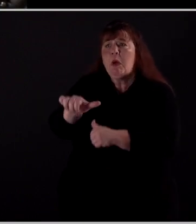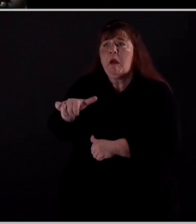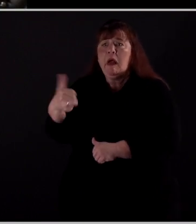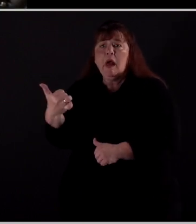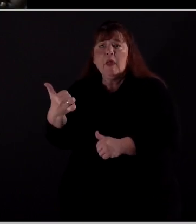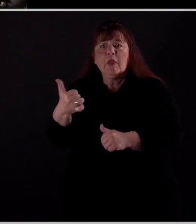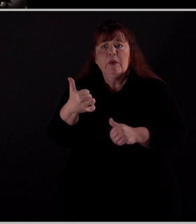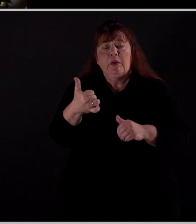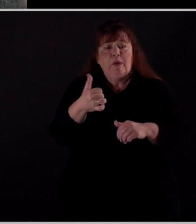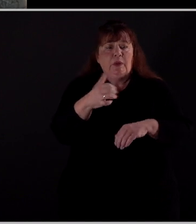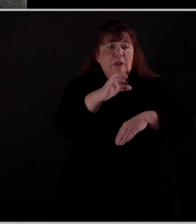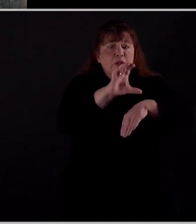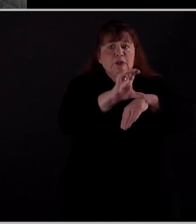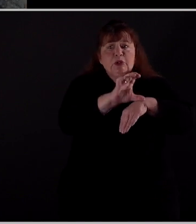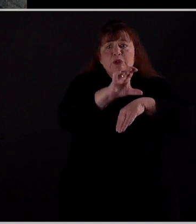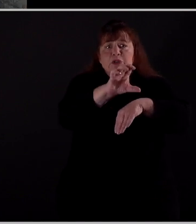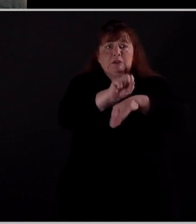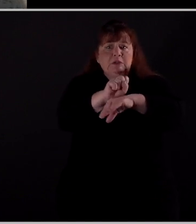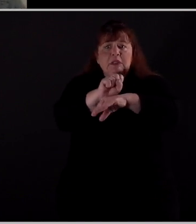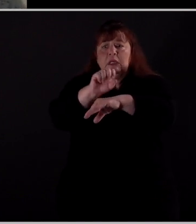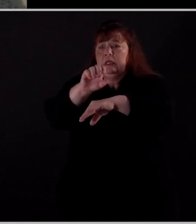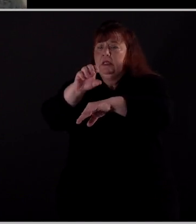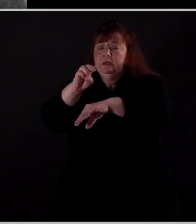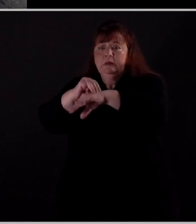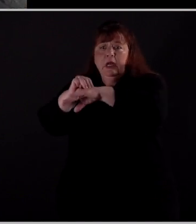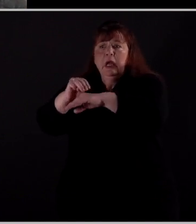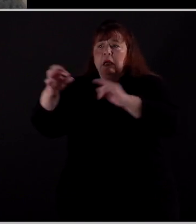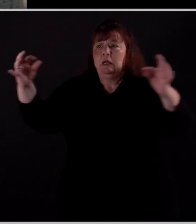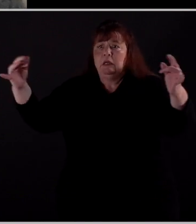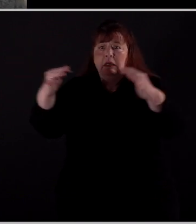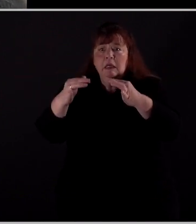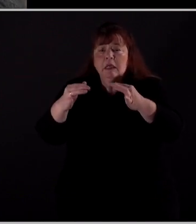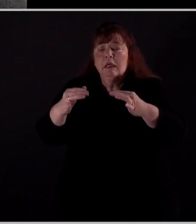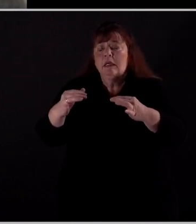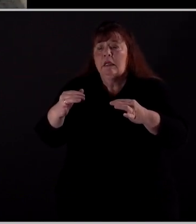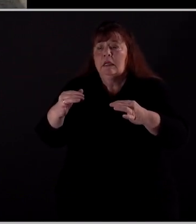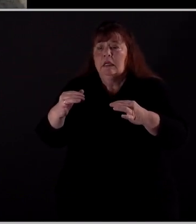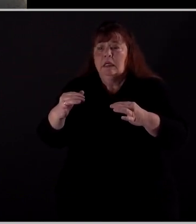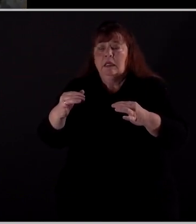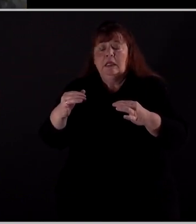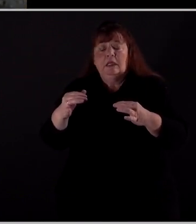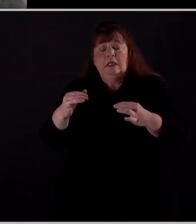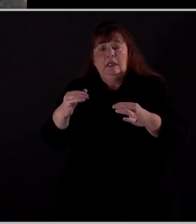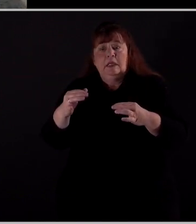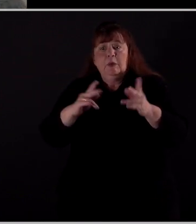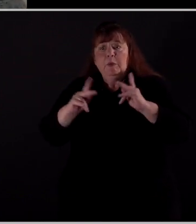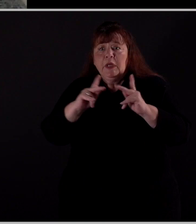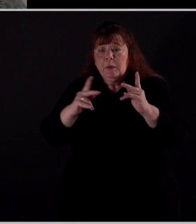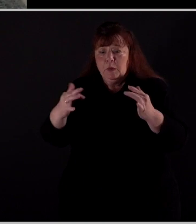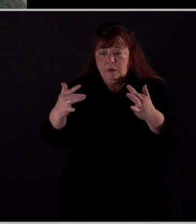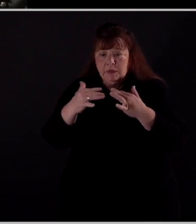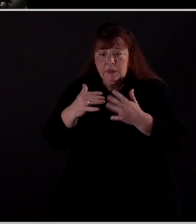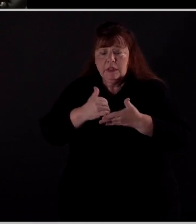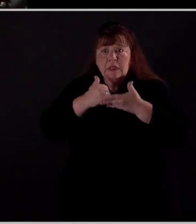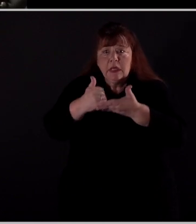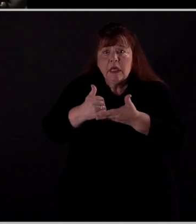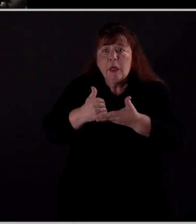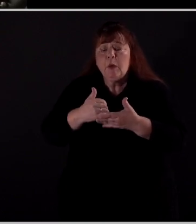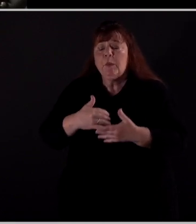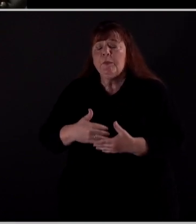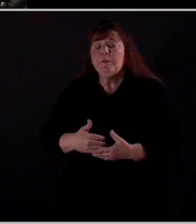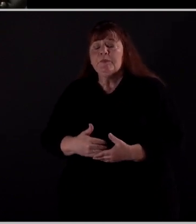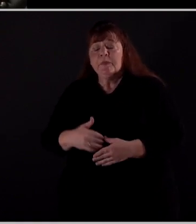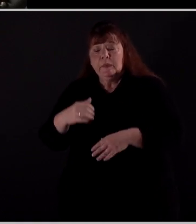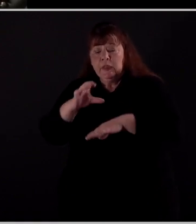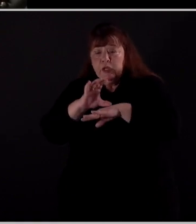service that Sunday. The mandir coming, you have people from the synagogue, the masjid, the mosque, the church. Even